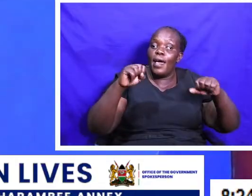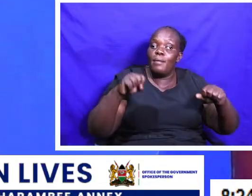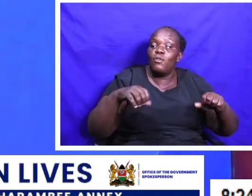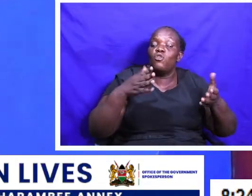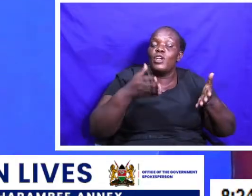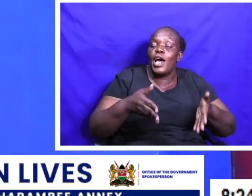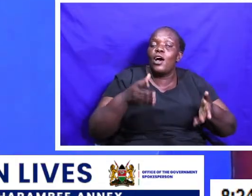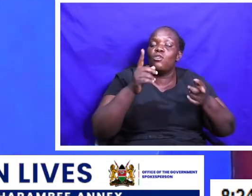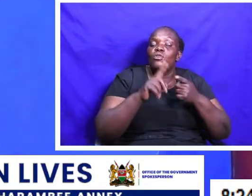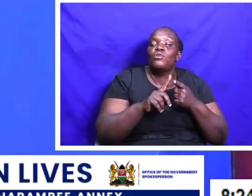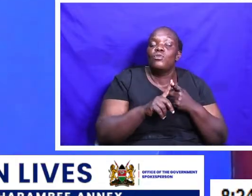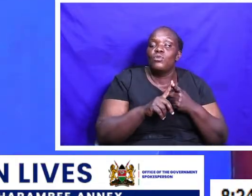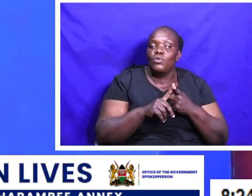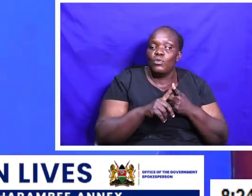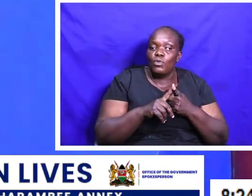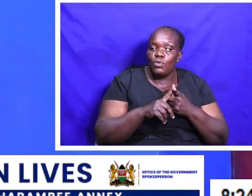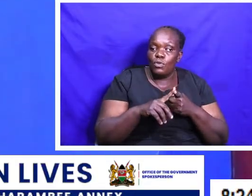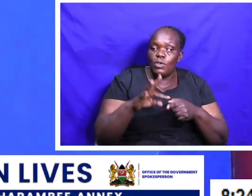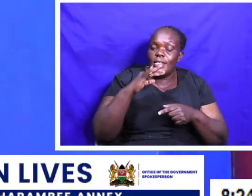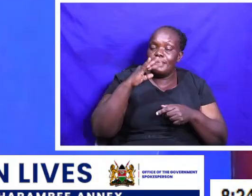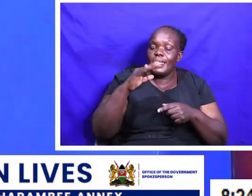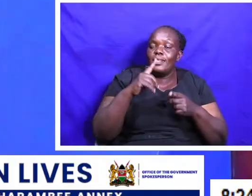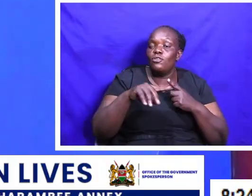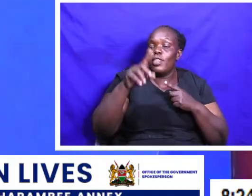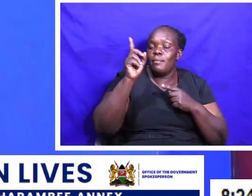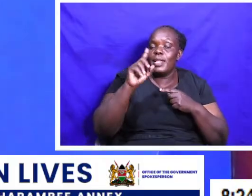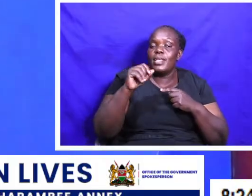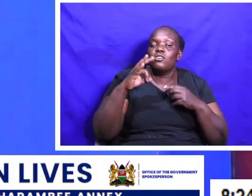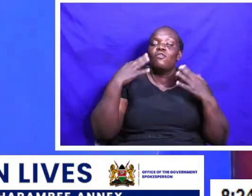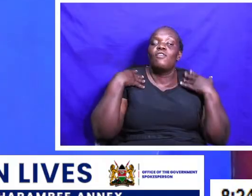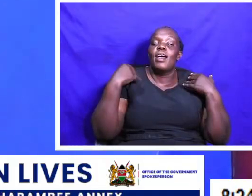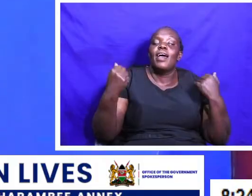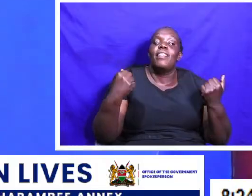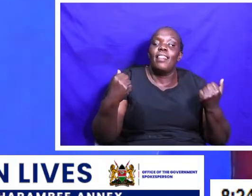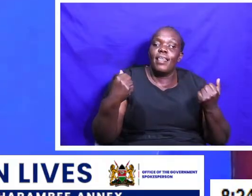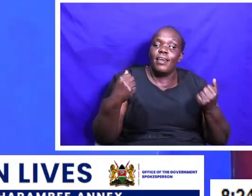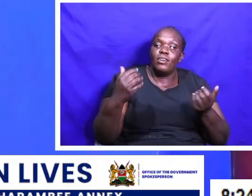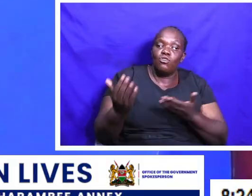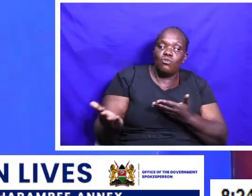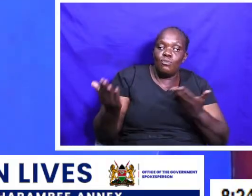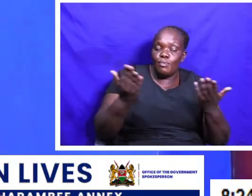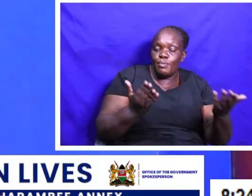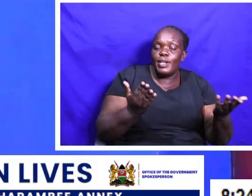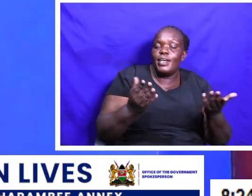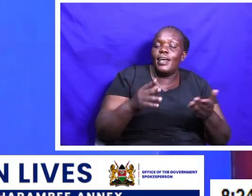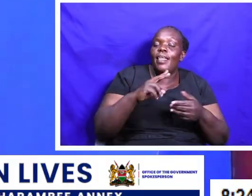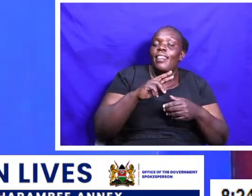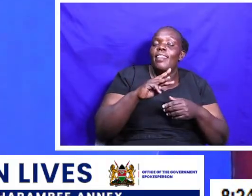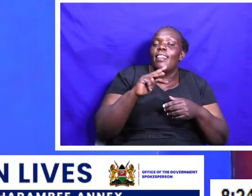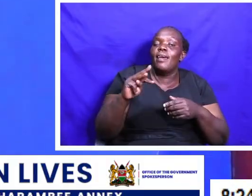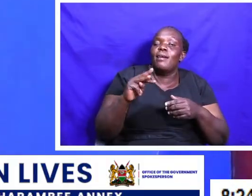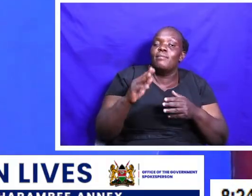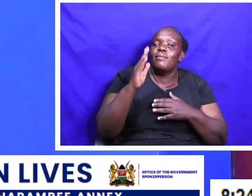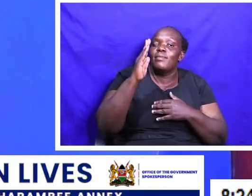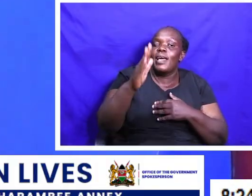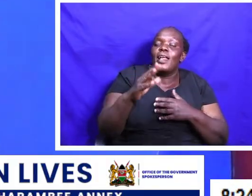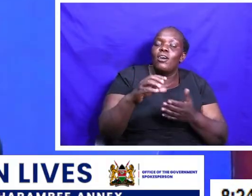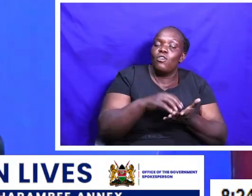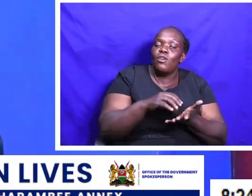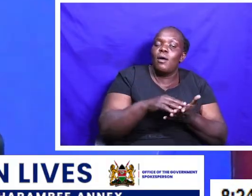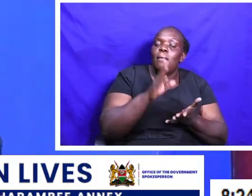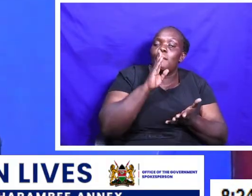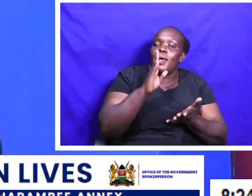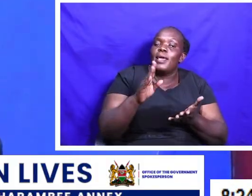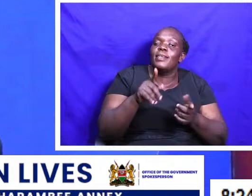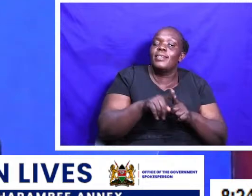able to now talk to the Ministry of Health so that we could bring them to the table with Chandaria Foundation and the